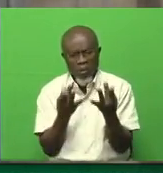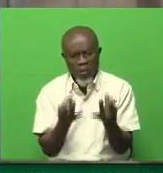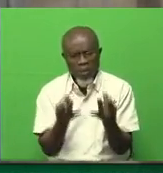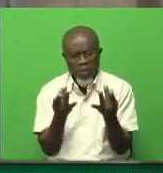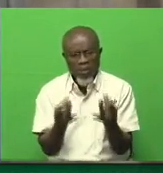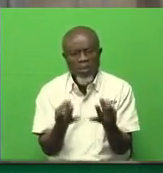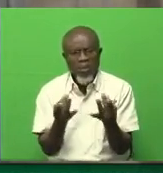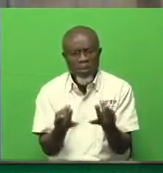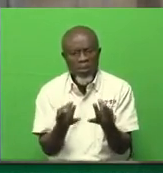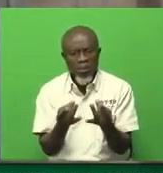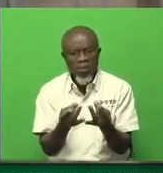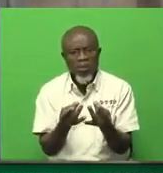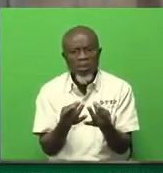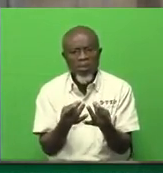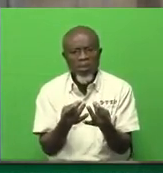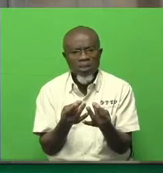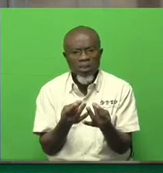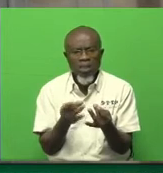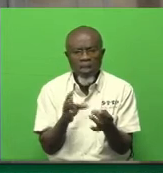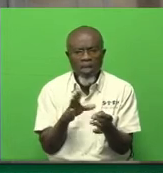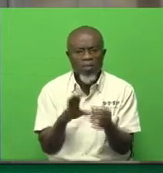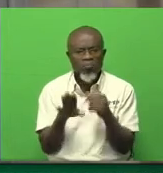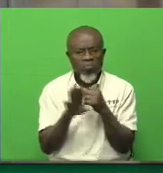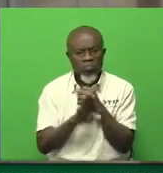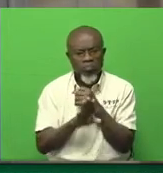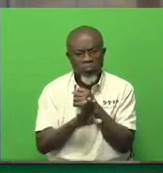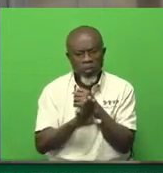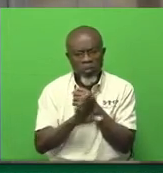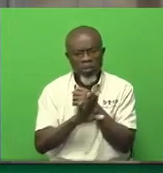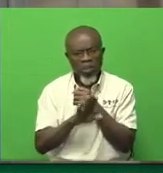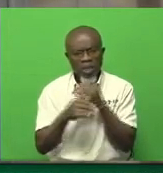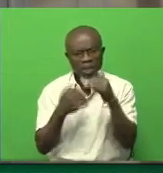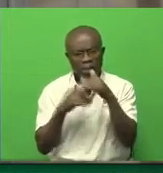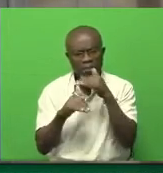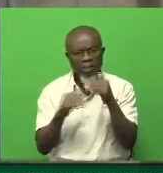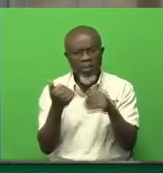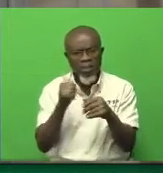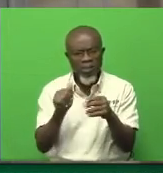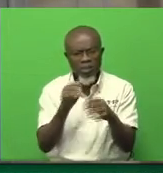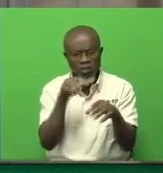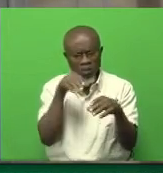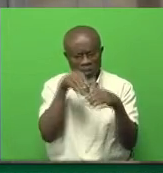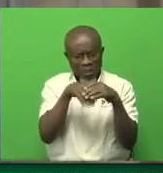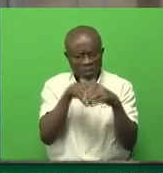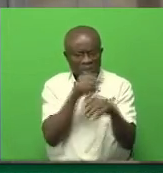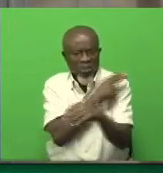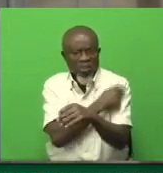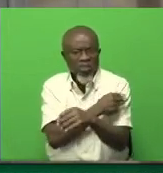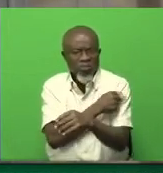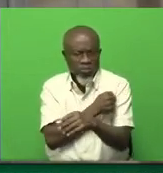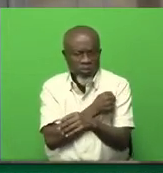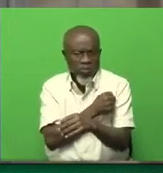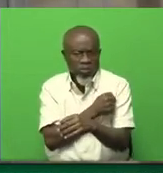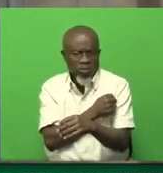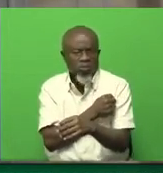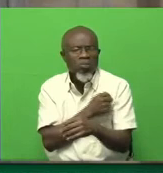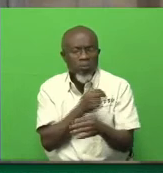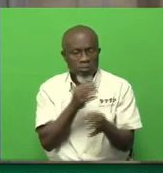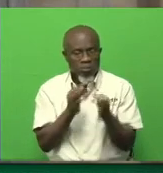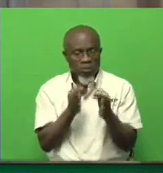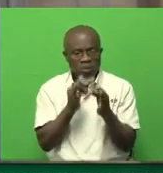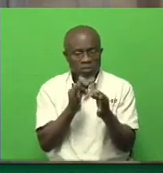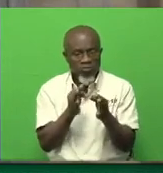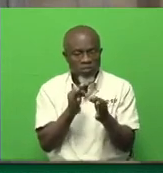hospitalization and debt by 88 percent within five days are starting victim start of starting